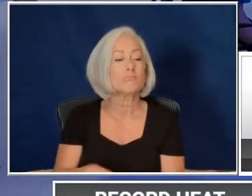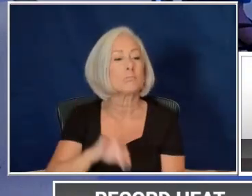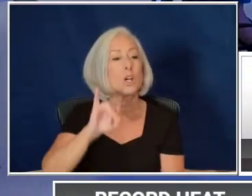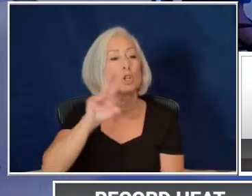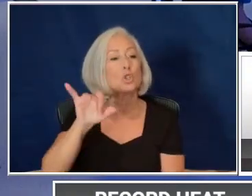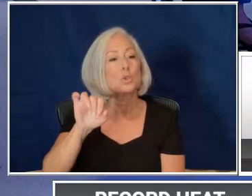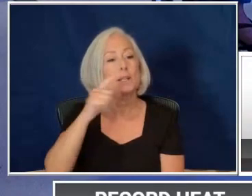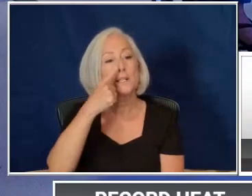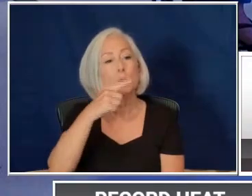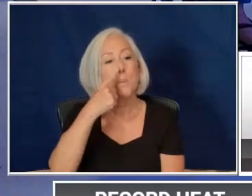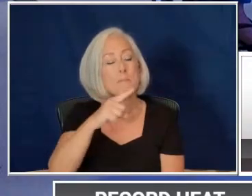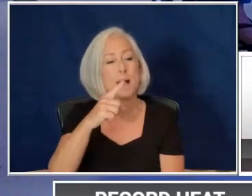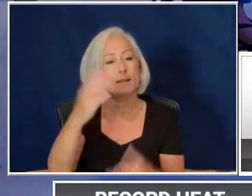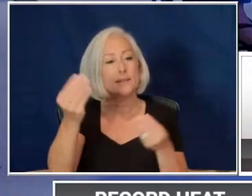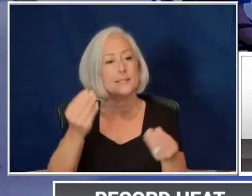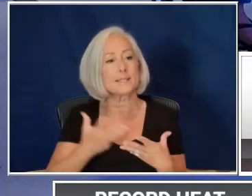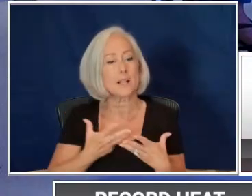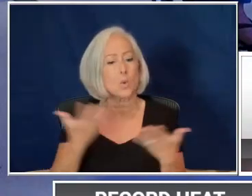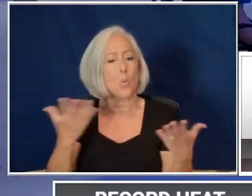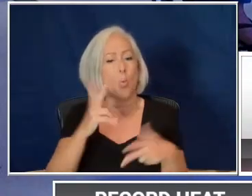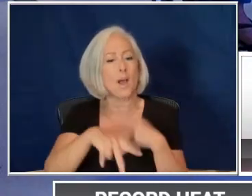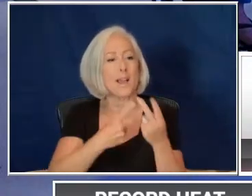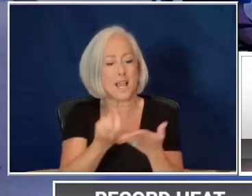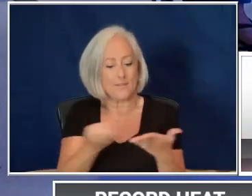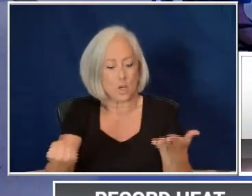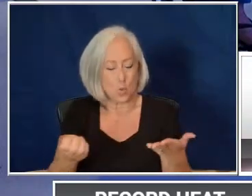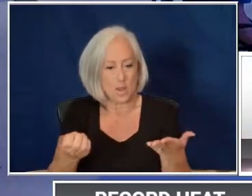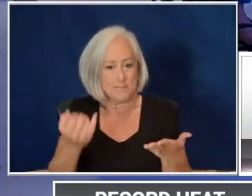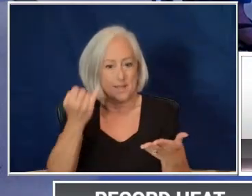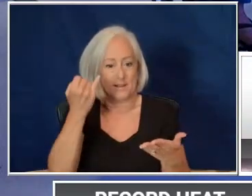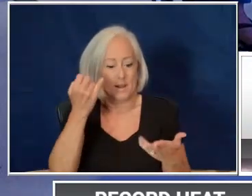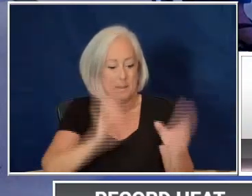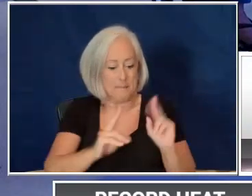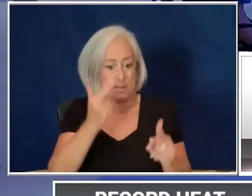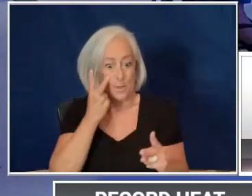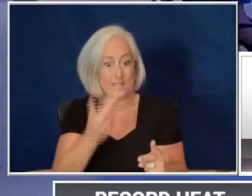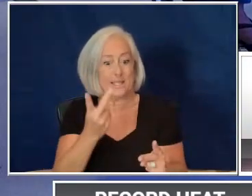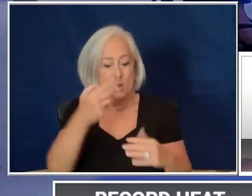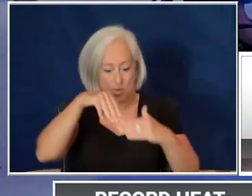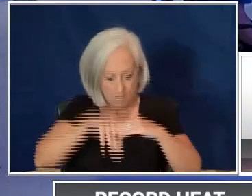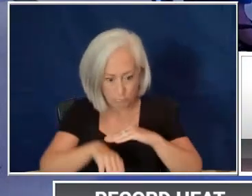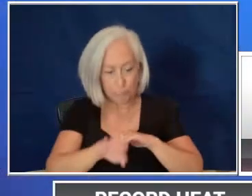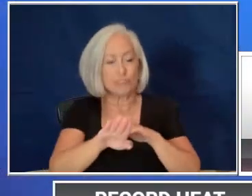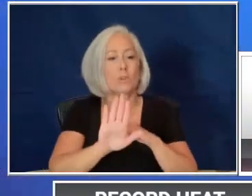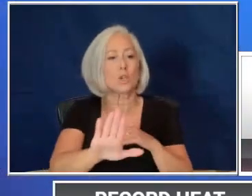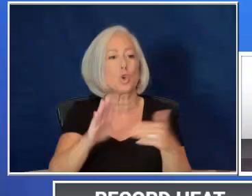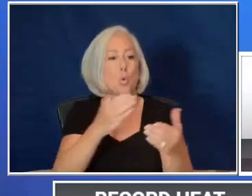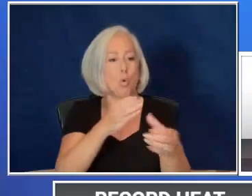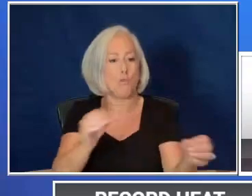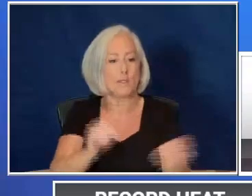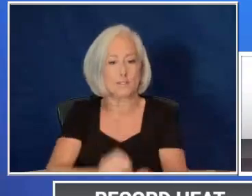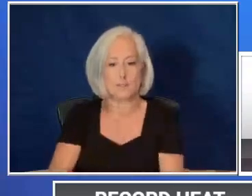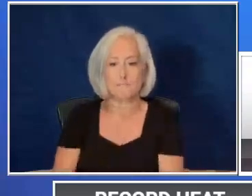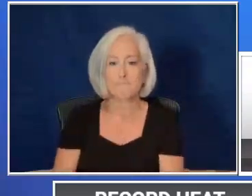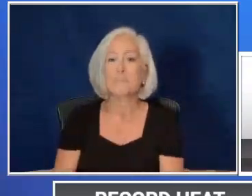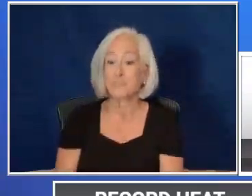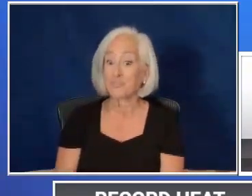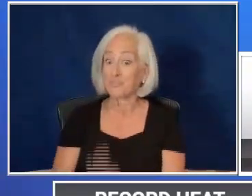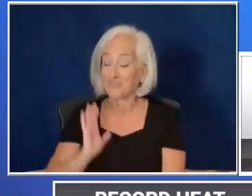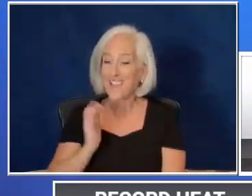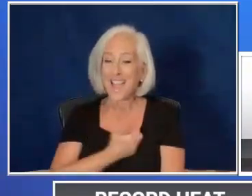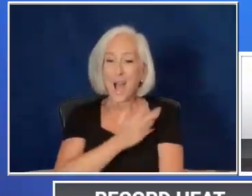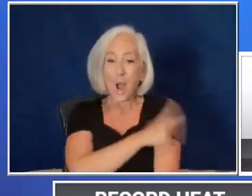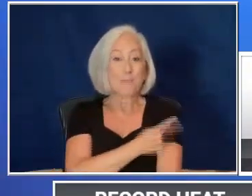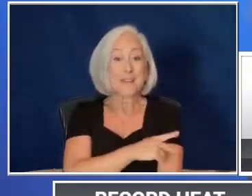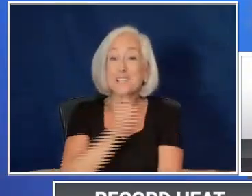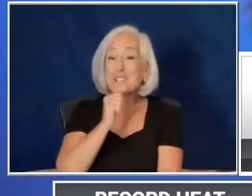treating patients? What might someone find when they walk into your facility? Yeah, so, and our patients don't walk in,